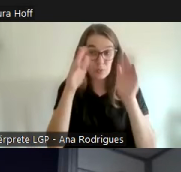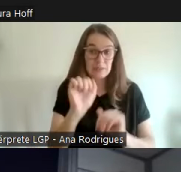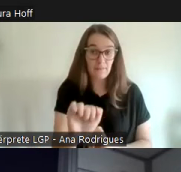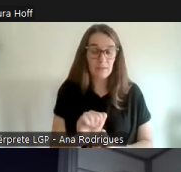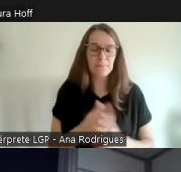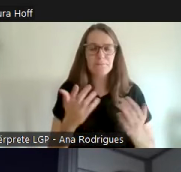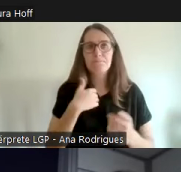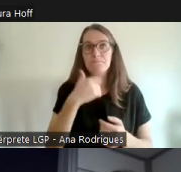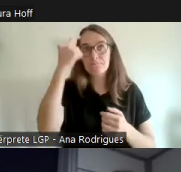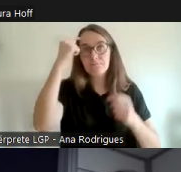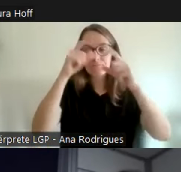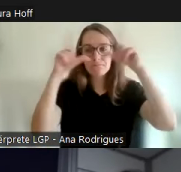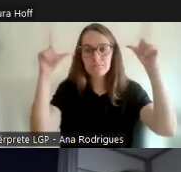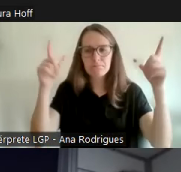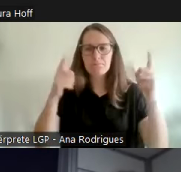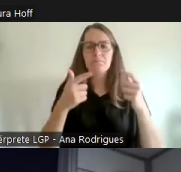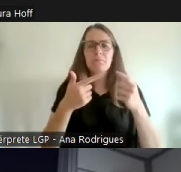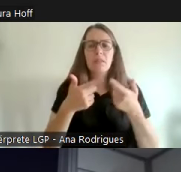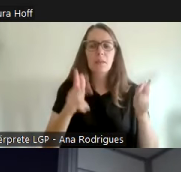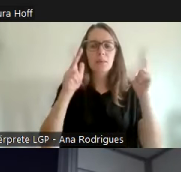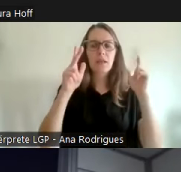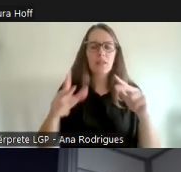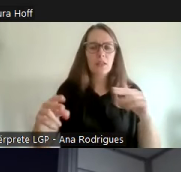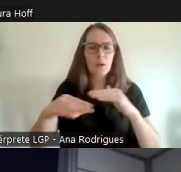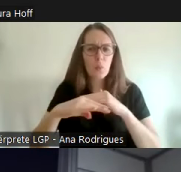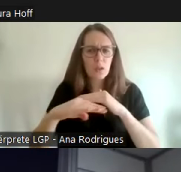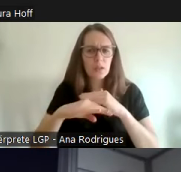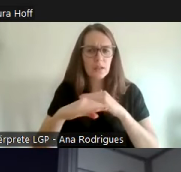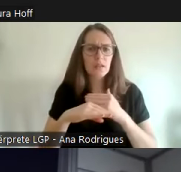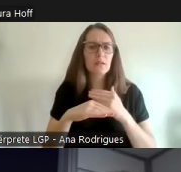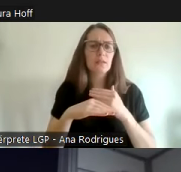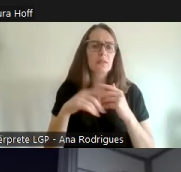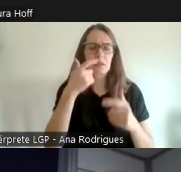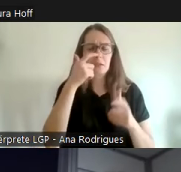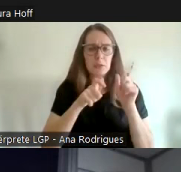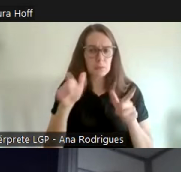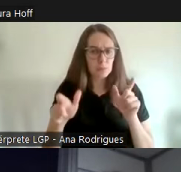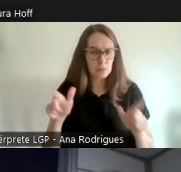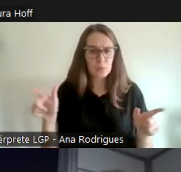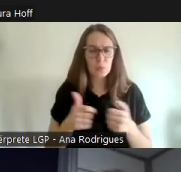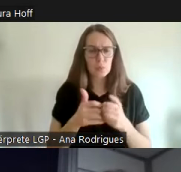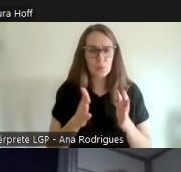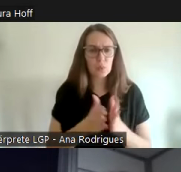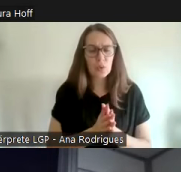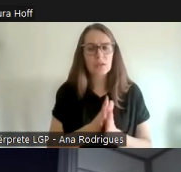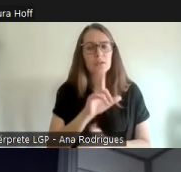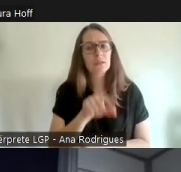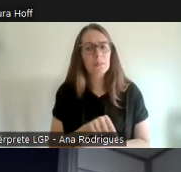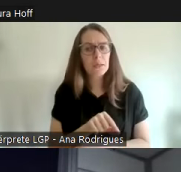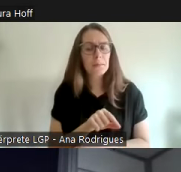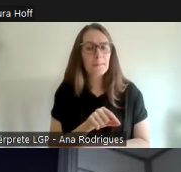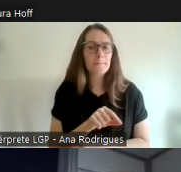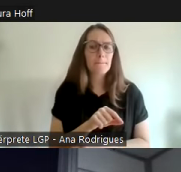come to my mind are liberty and equality among its participants, and a central or kind